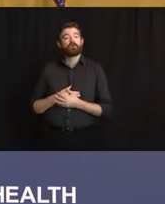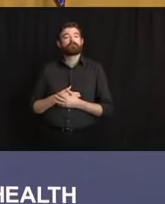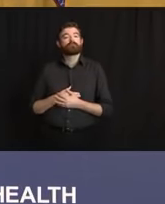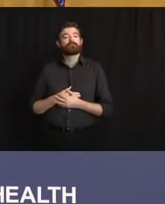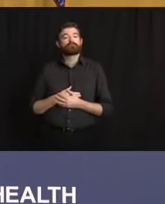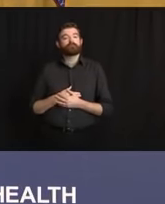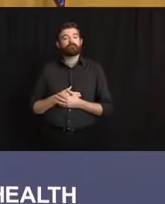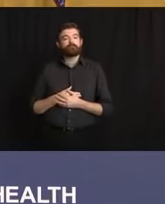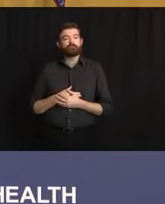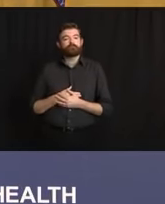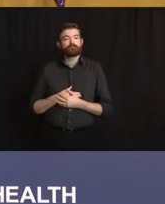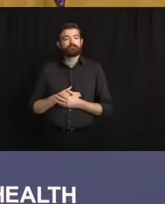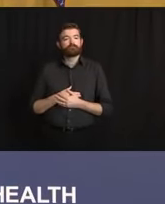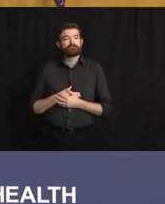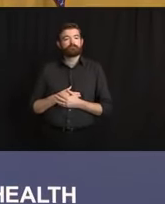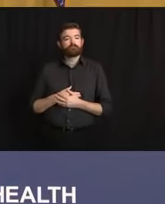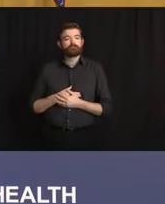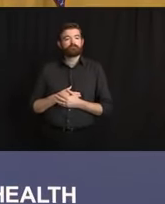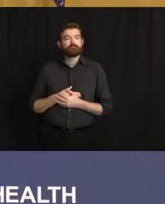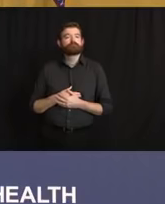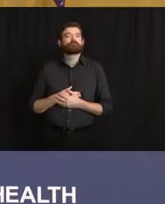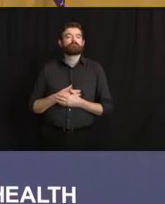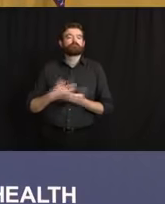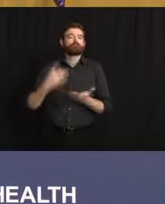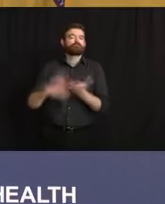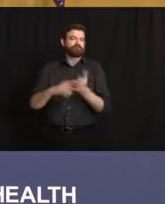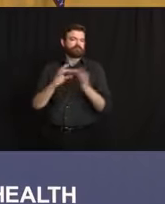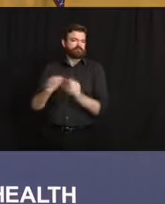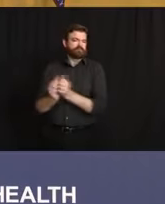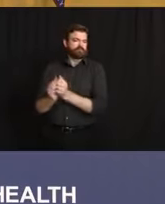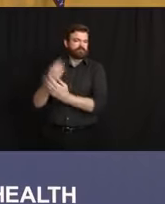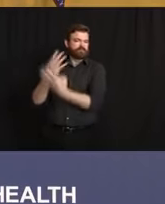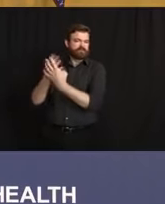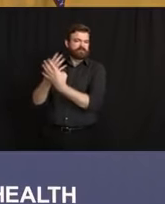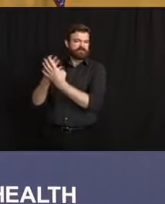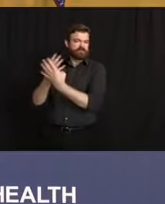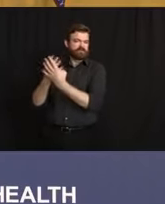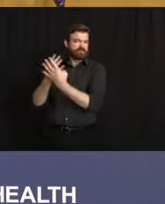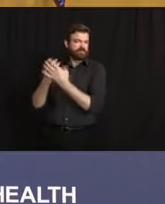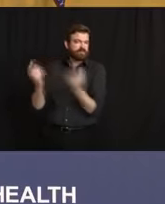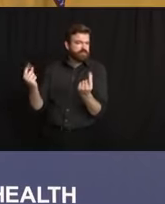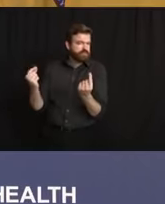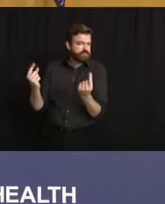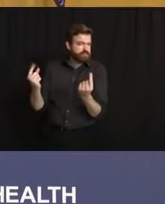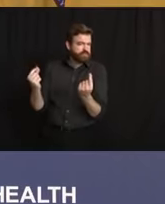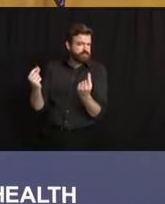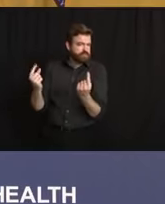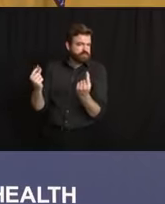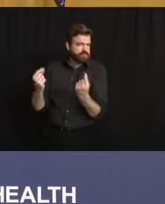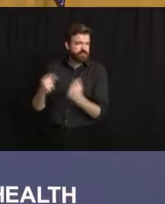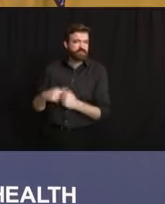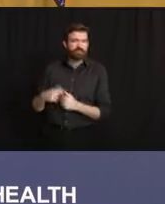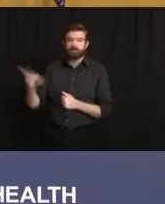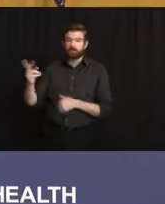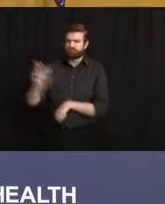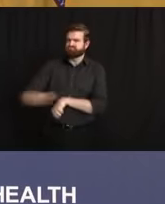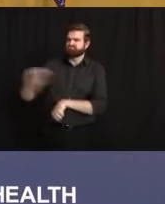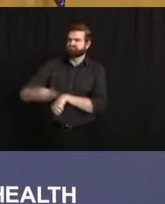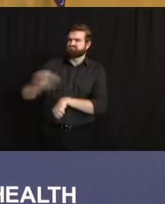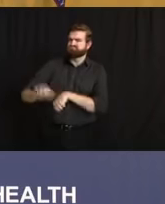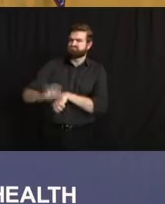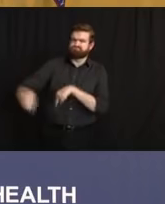the piece of that which requires legislation, and I want to give them a big shout out because I know they're working hard on that, and I think